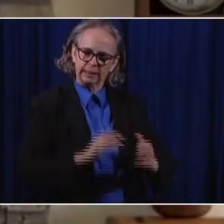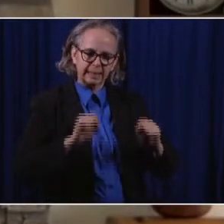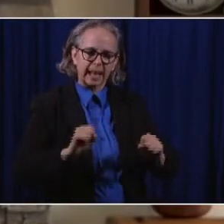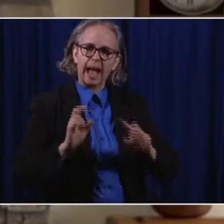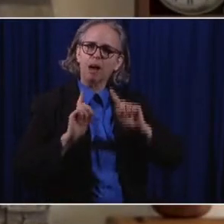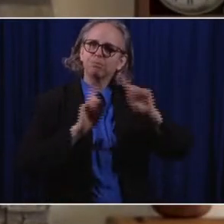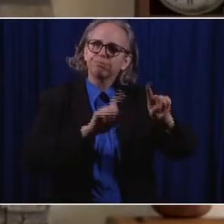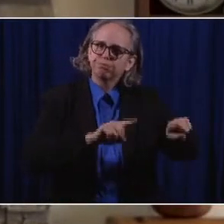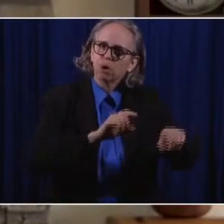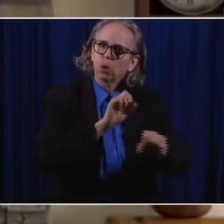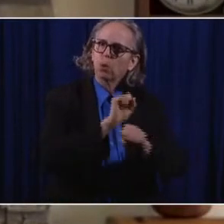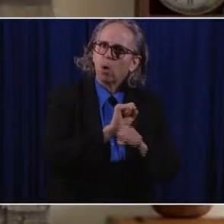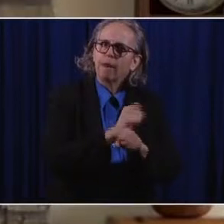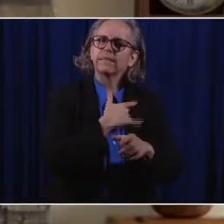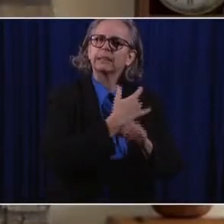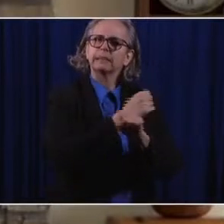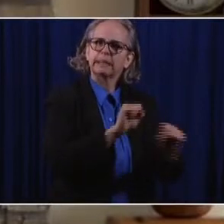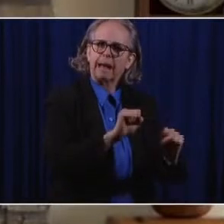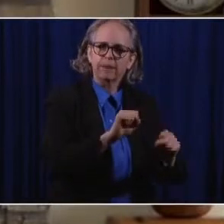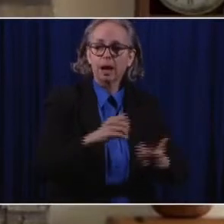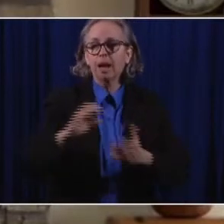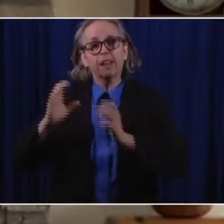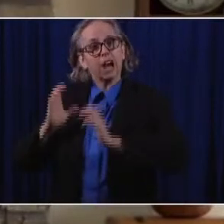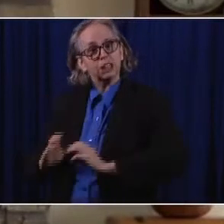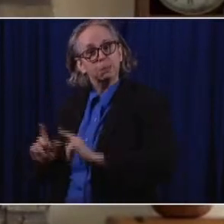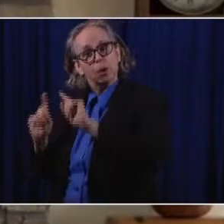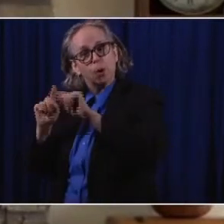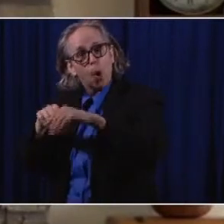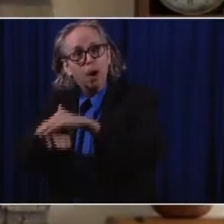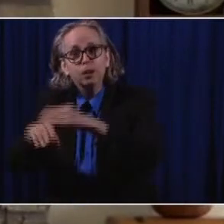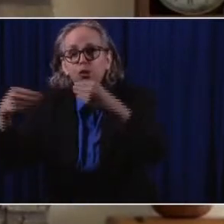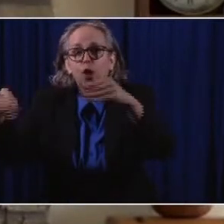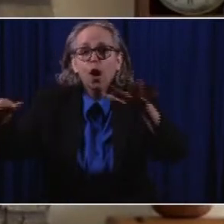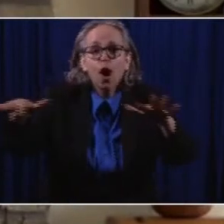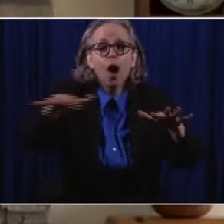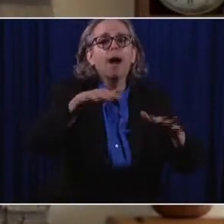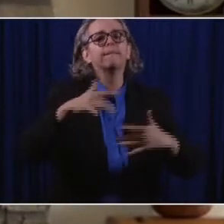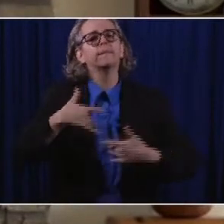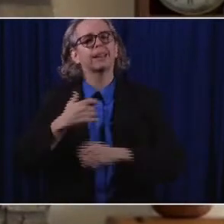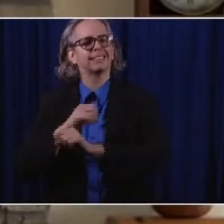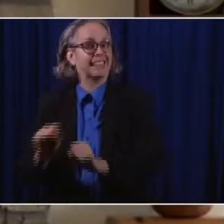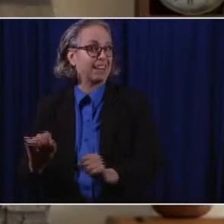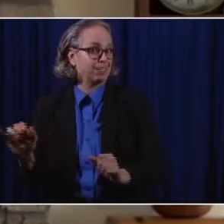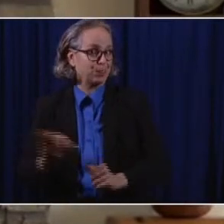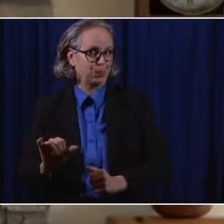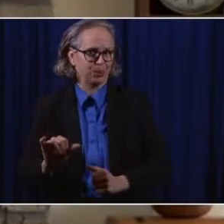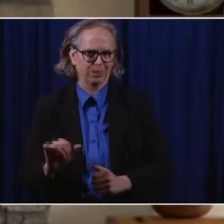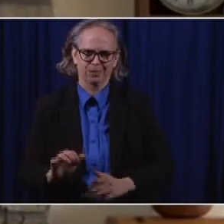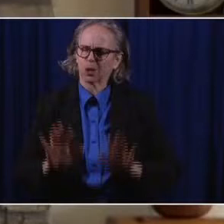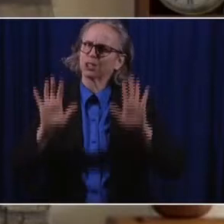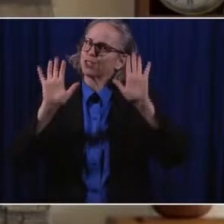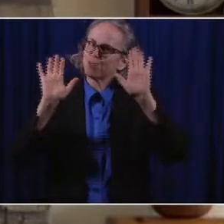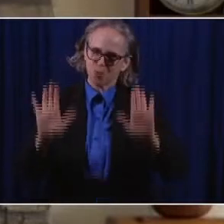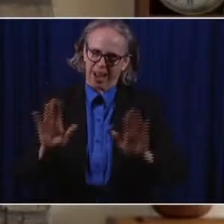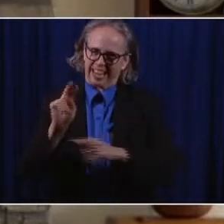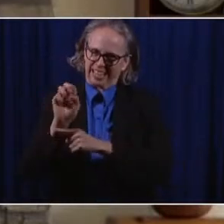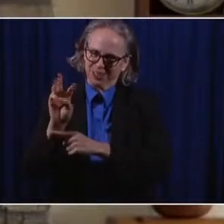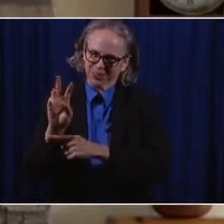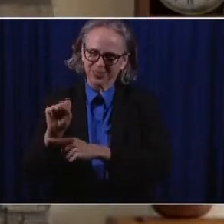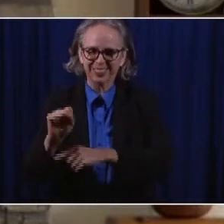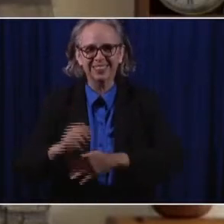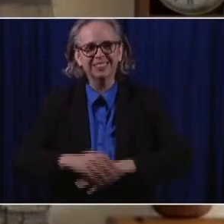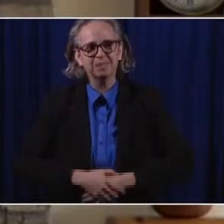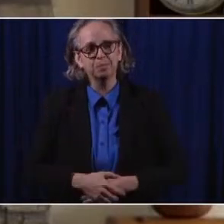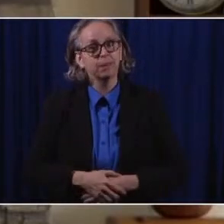as people can feel free to go into them. So it's great news. Third piece of good news, I was on the